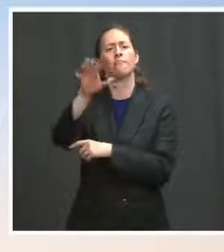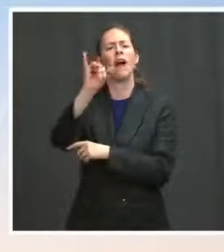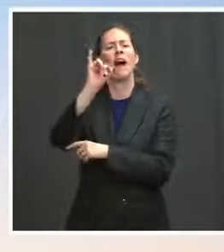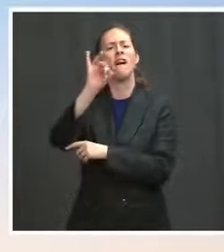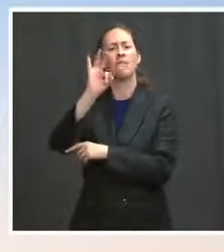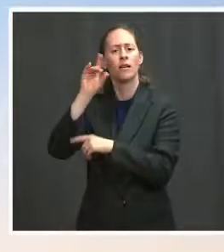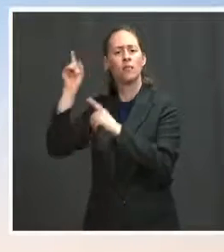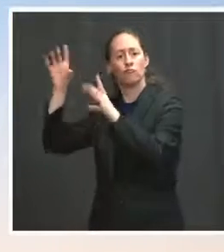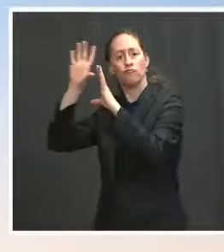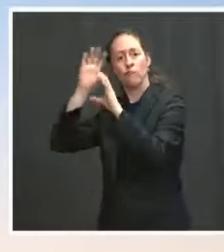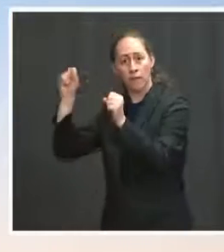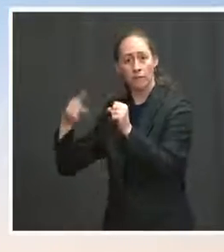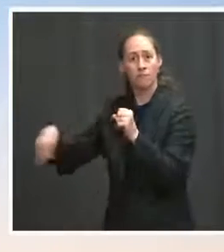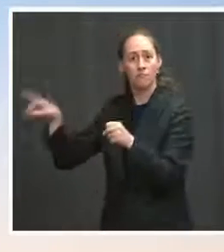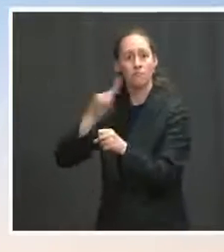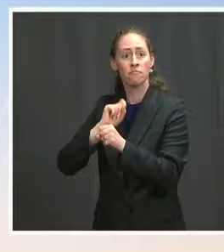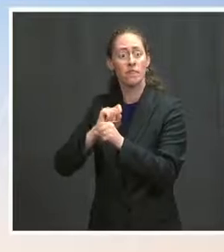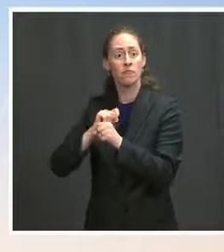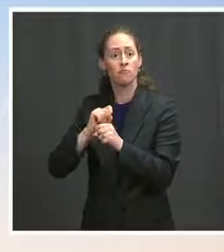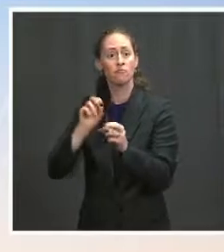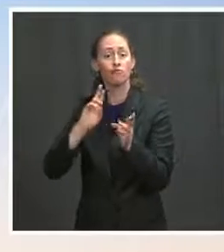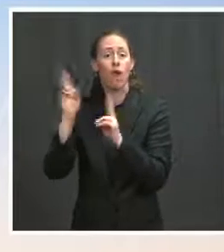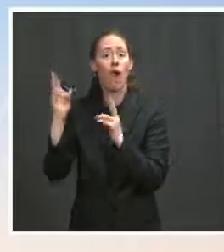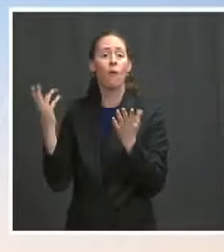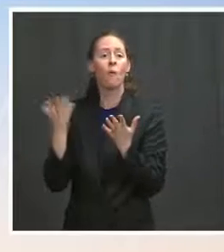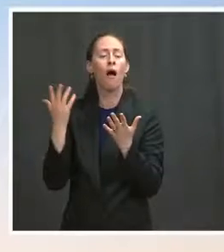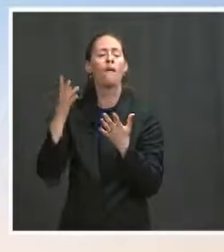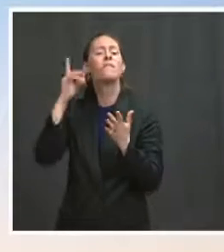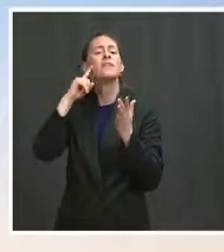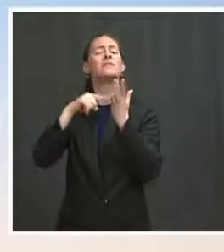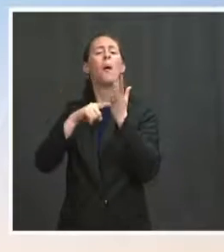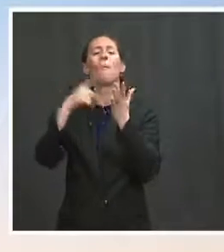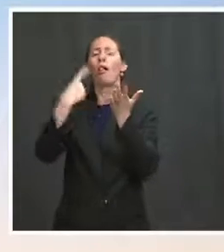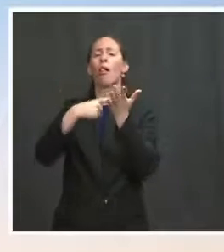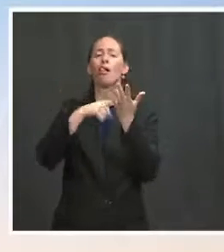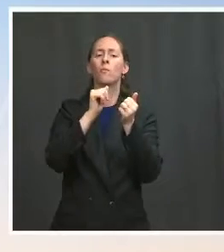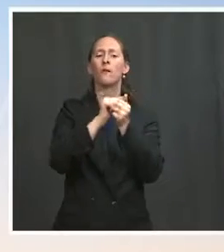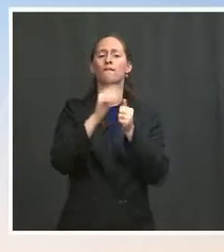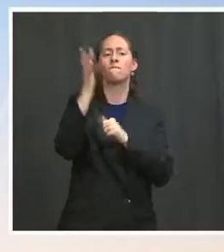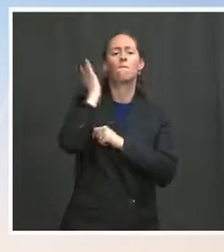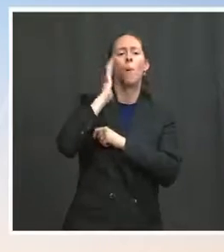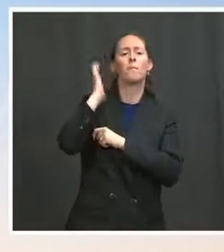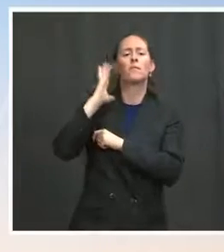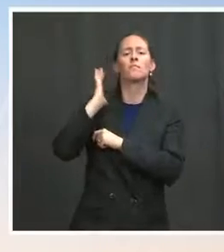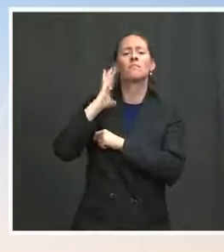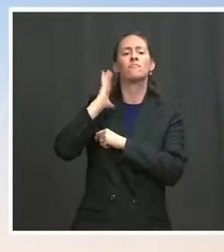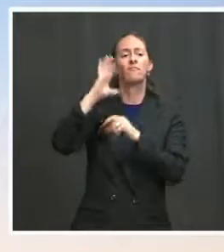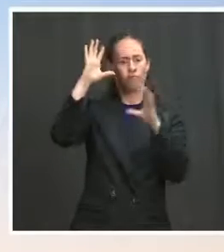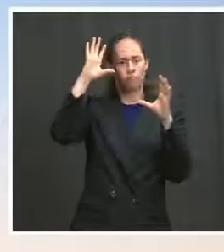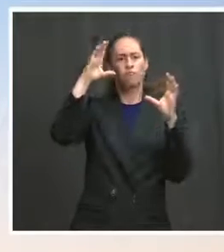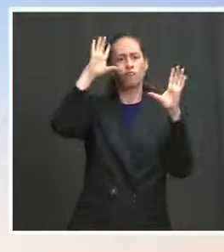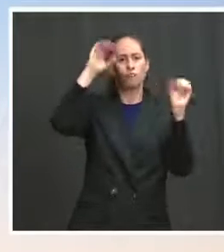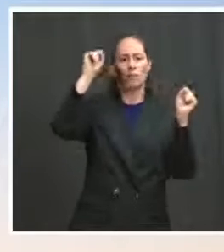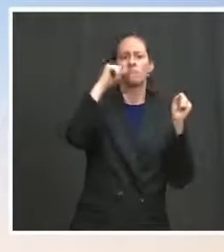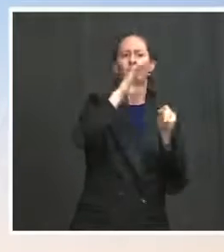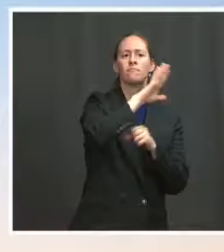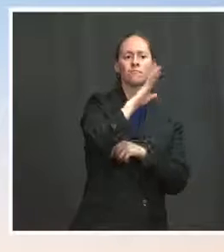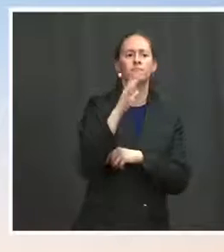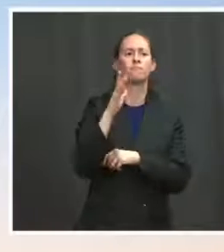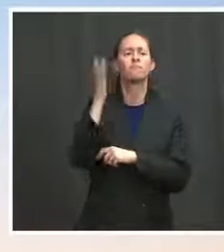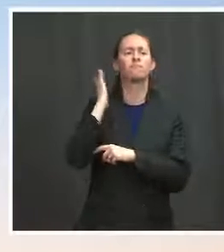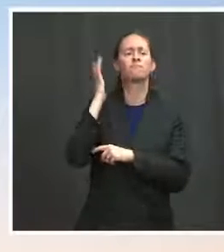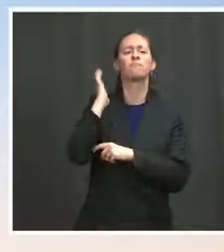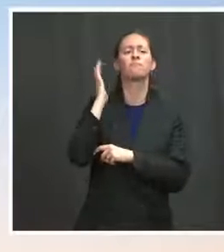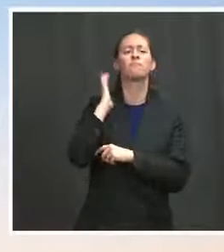We've heard rumblings from the former president and his supporters about August and the inevitability of him being reinstated. Is this